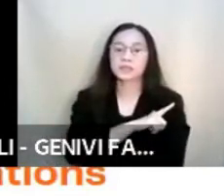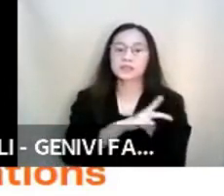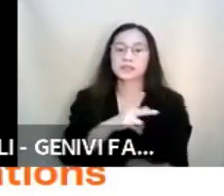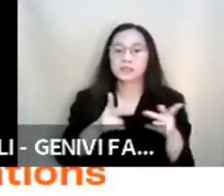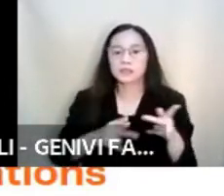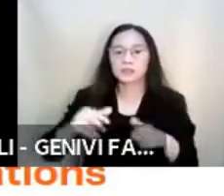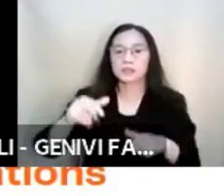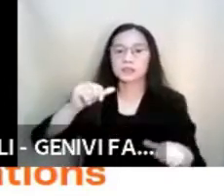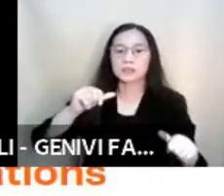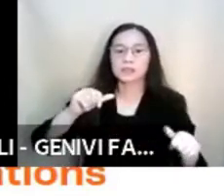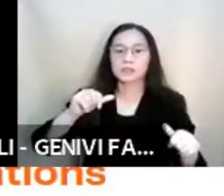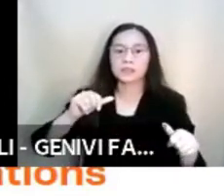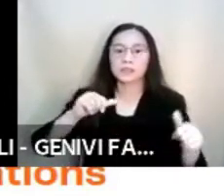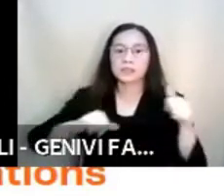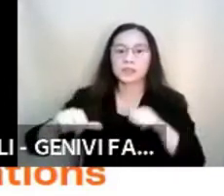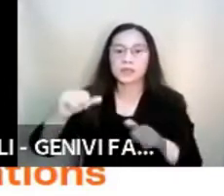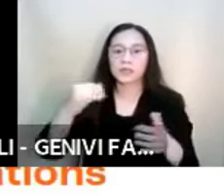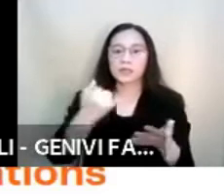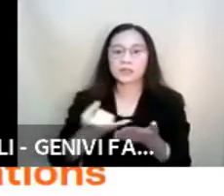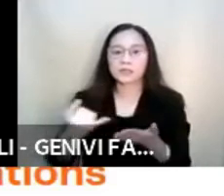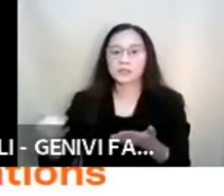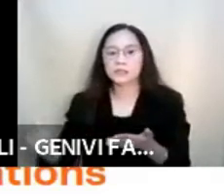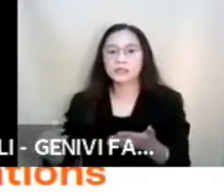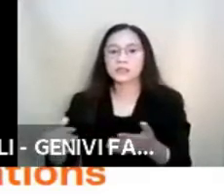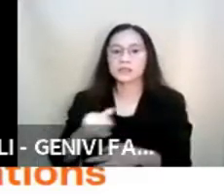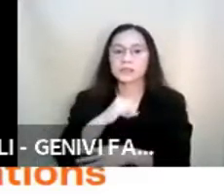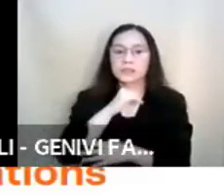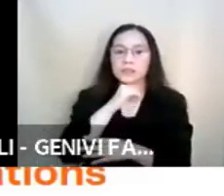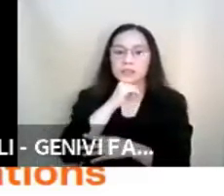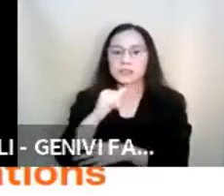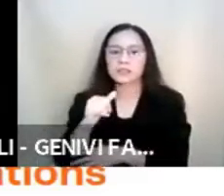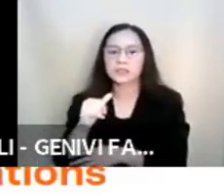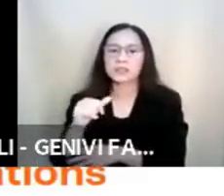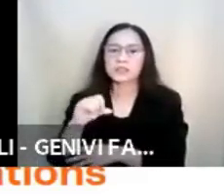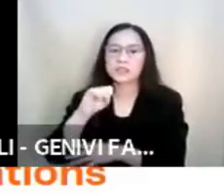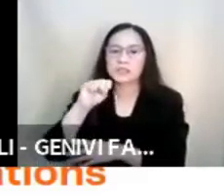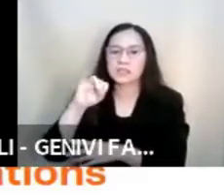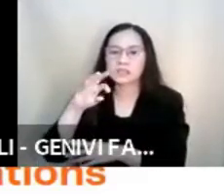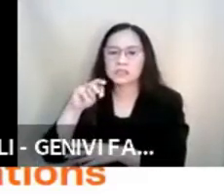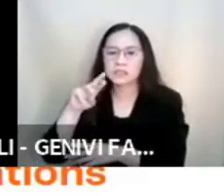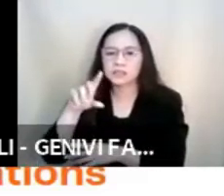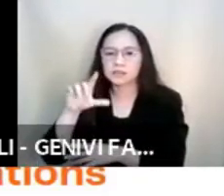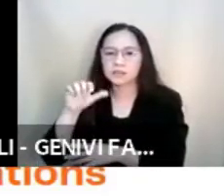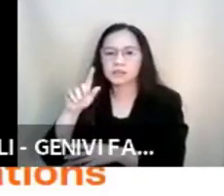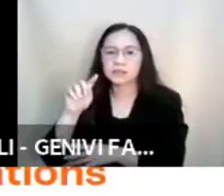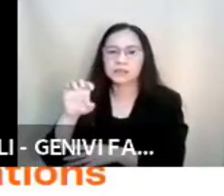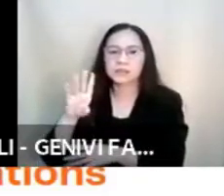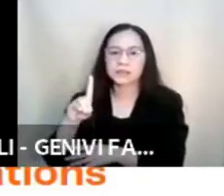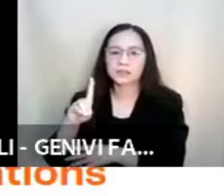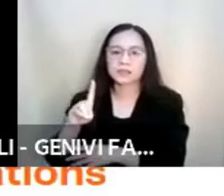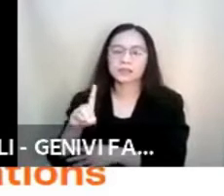actual items rather than simulated settings. So, dito pumapasok yung konsepto ng